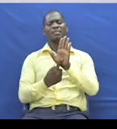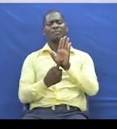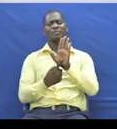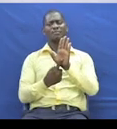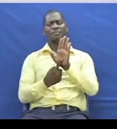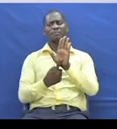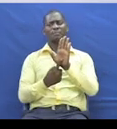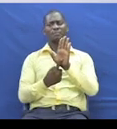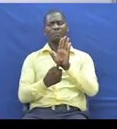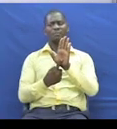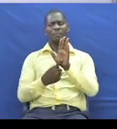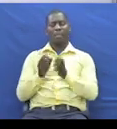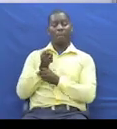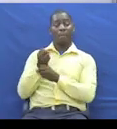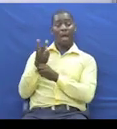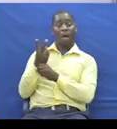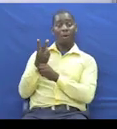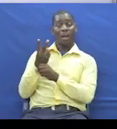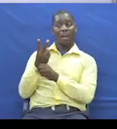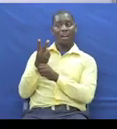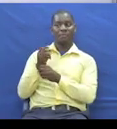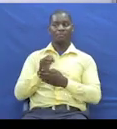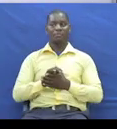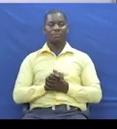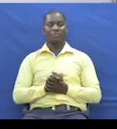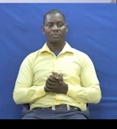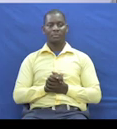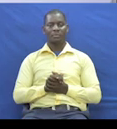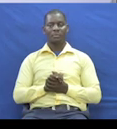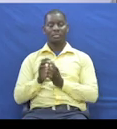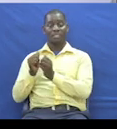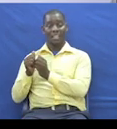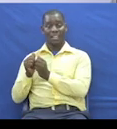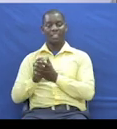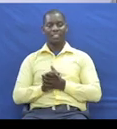19 coulomb. It has a charge